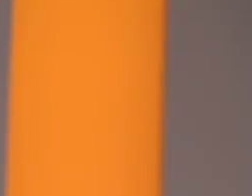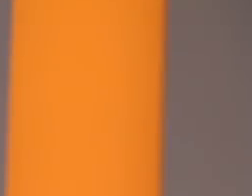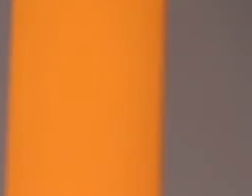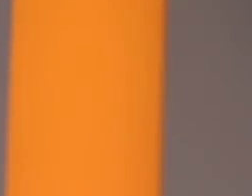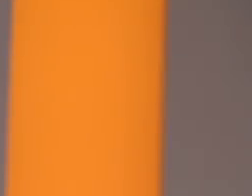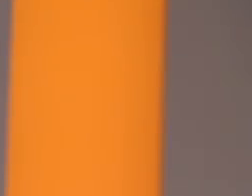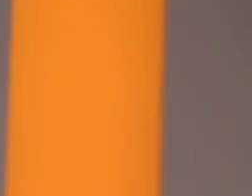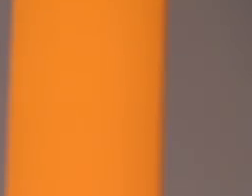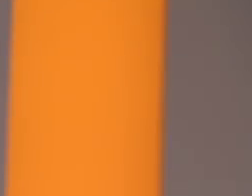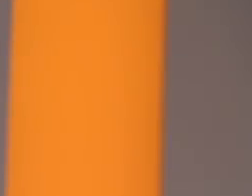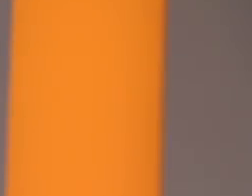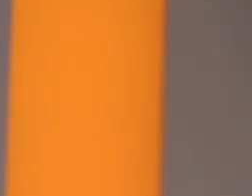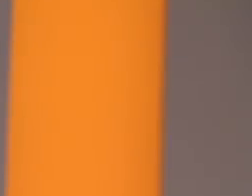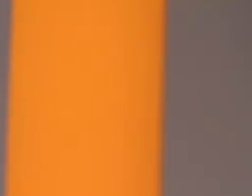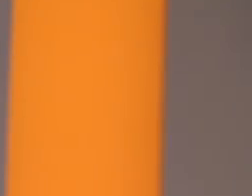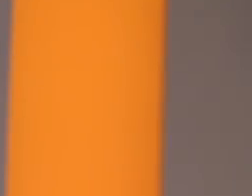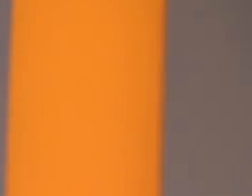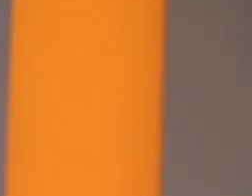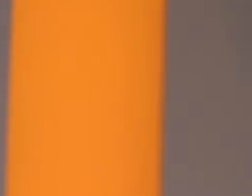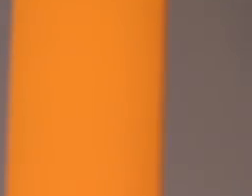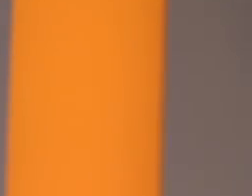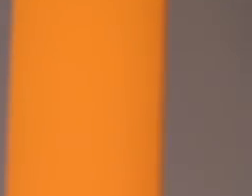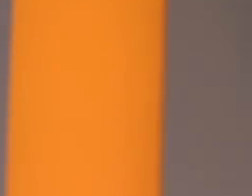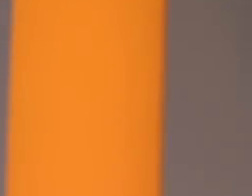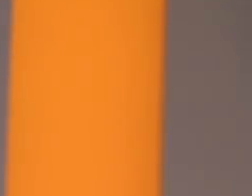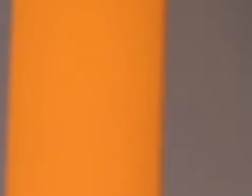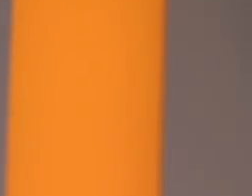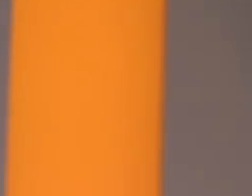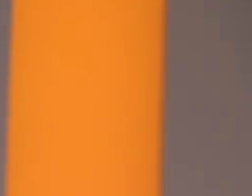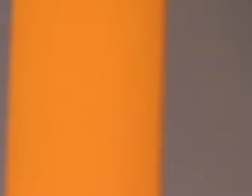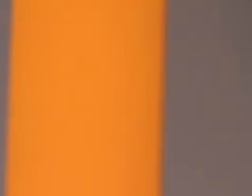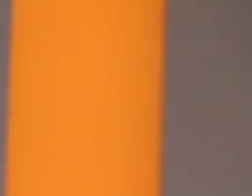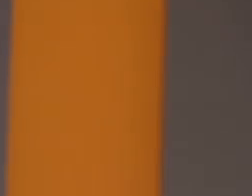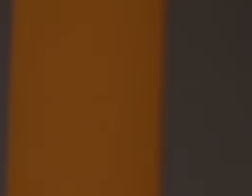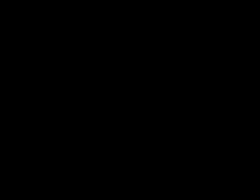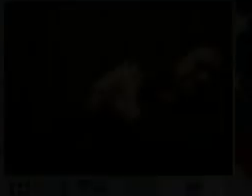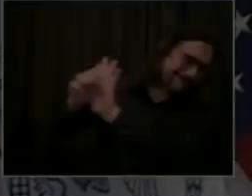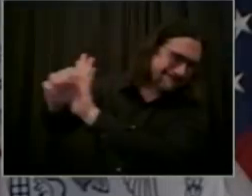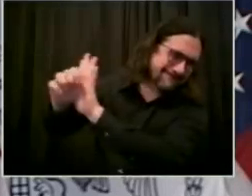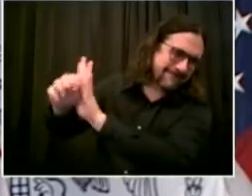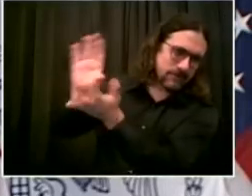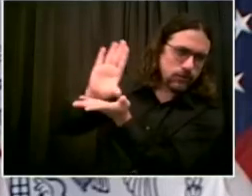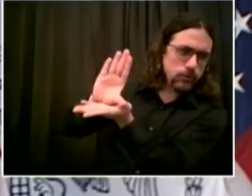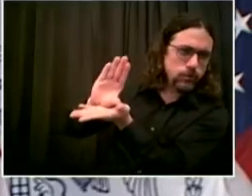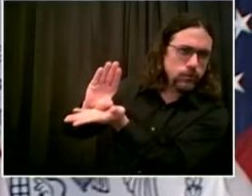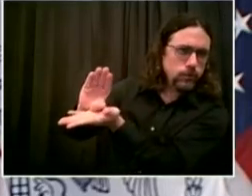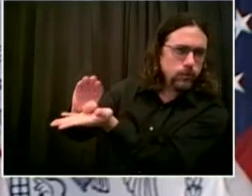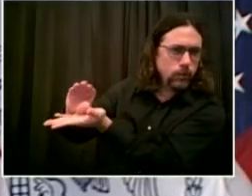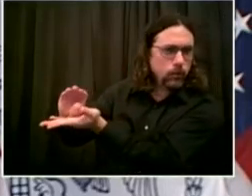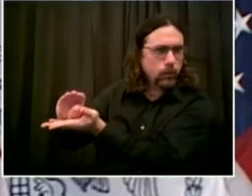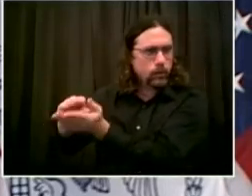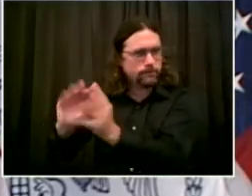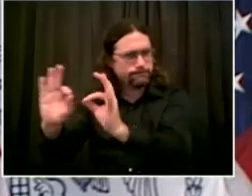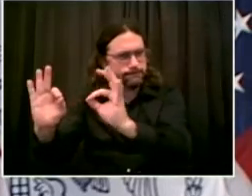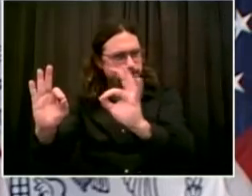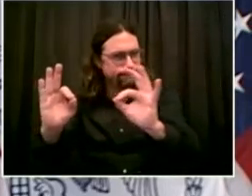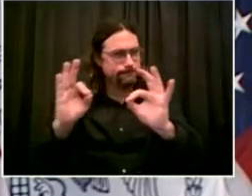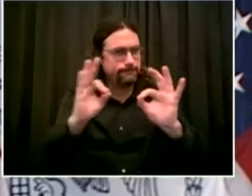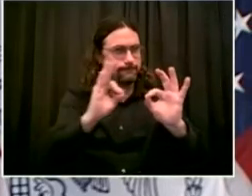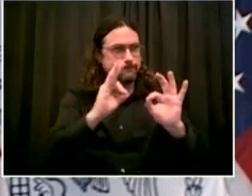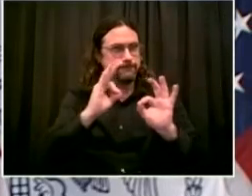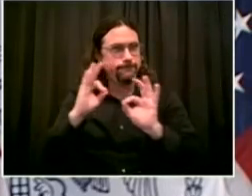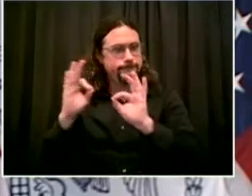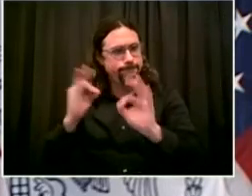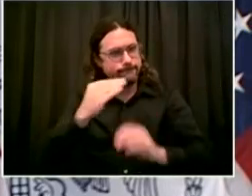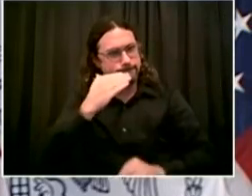Mayor de Blasio was giving an update on the coronavirus in New York City. Let's go to that now. Different threat is looming because of